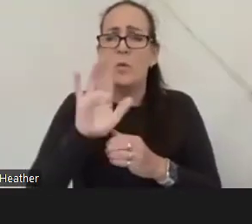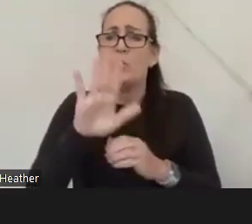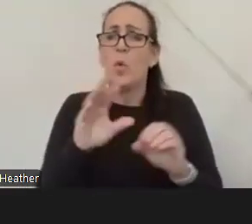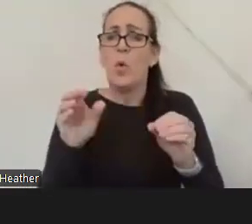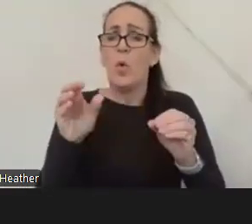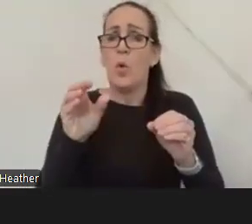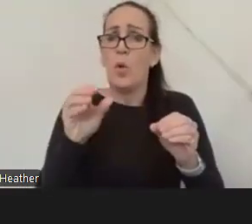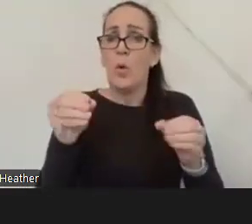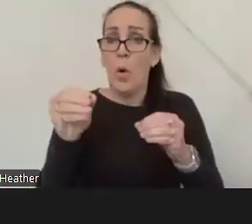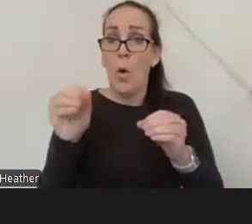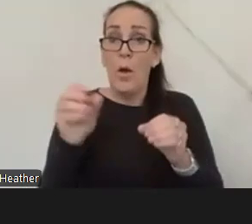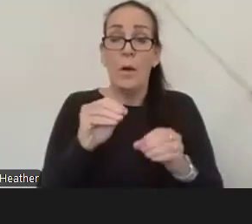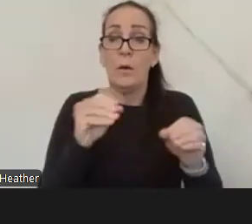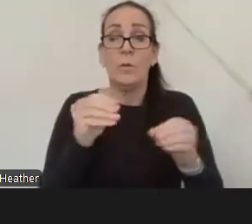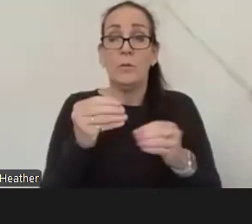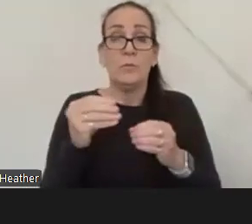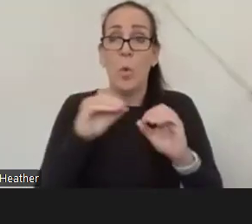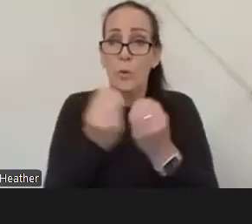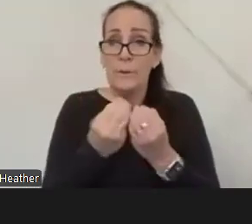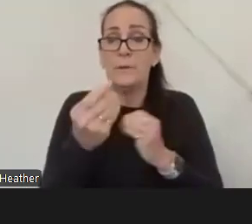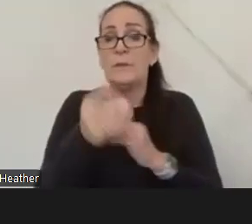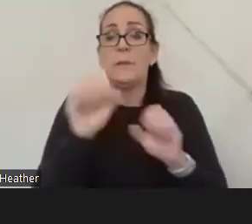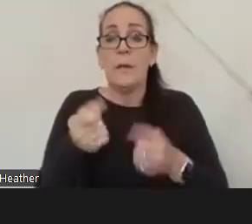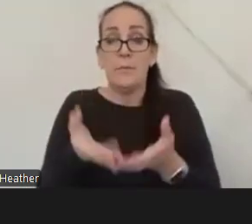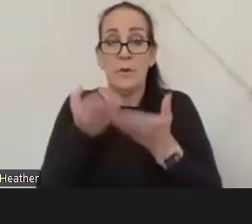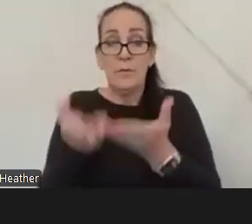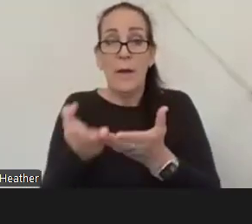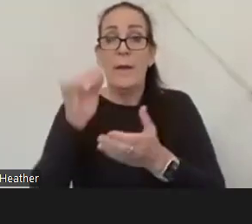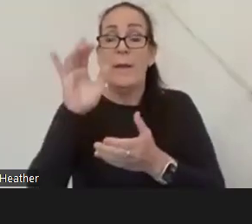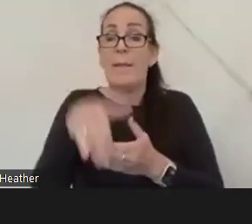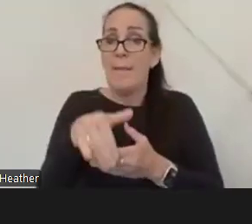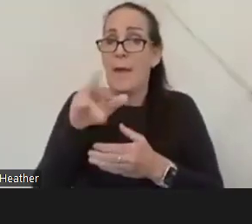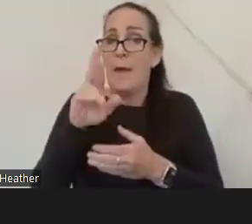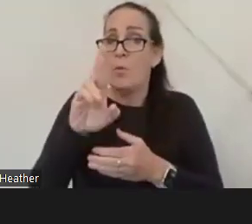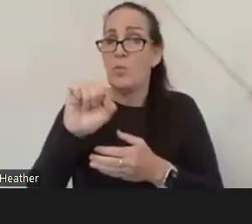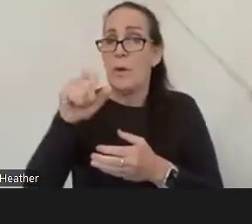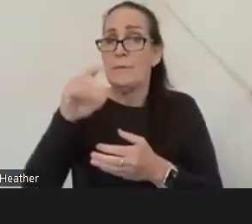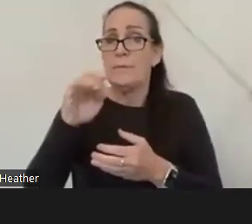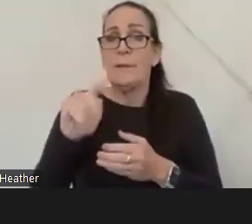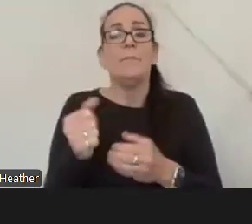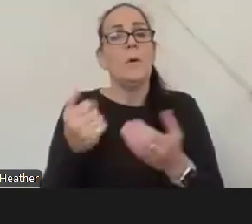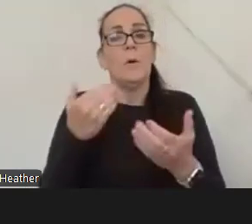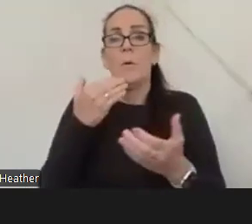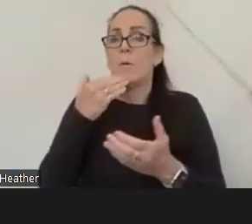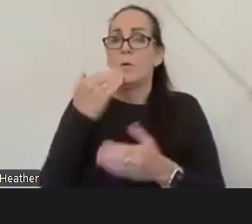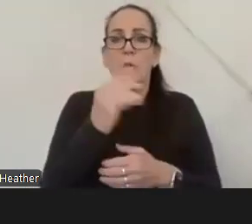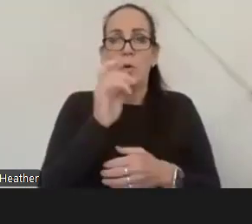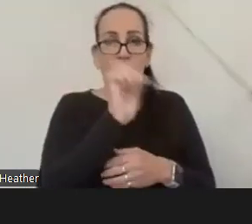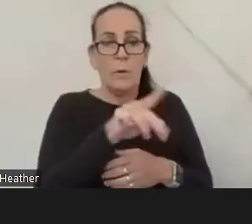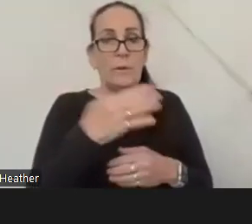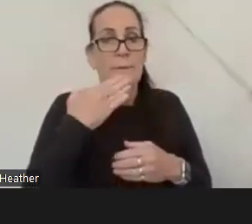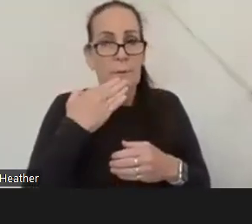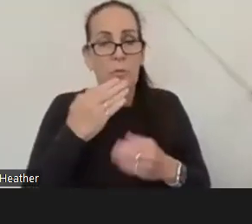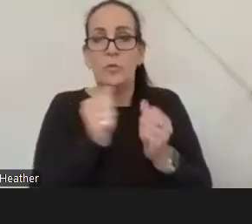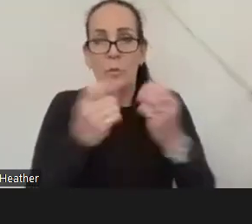provide the amount of respite to meet the need that you're seeing? That is an excellent question. I will tell you that